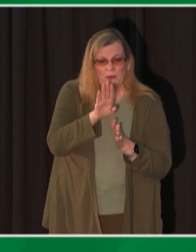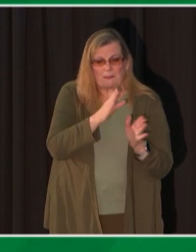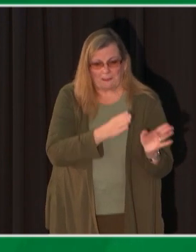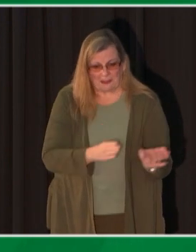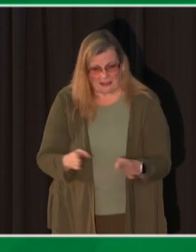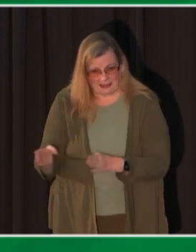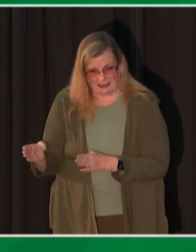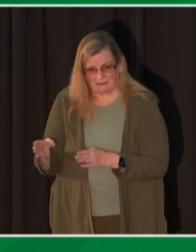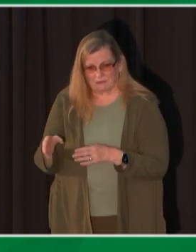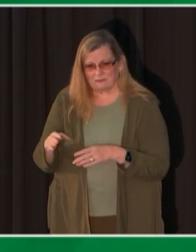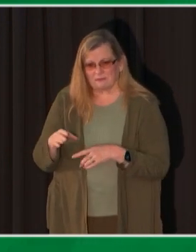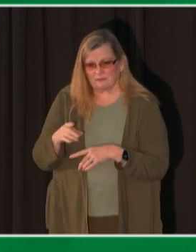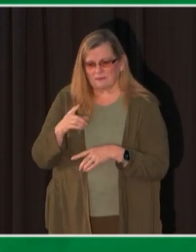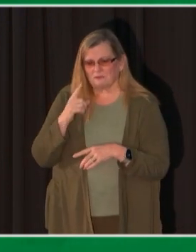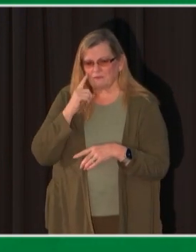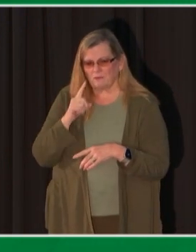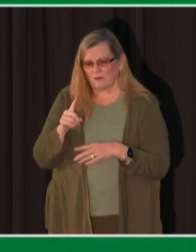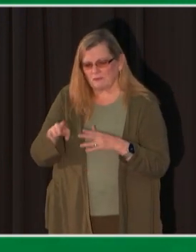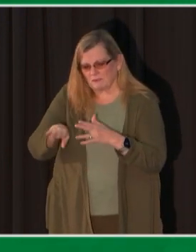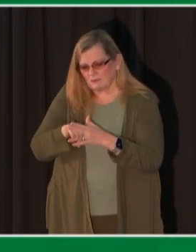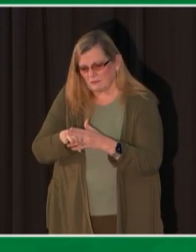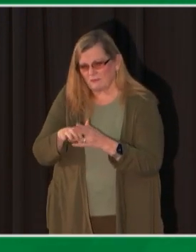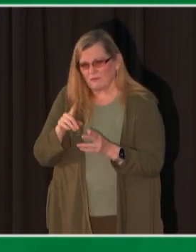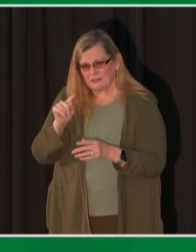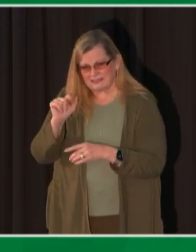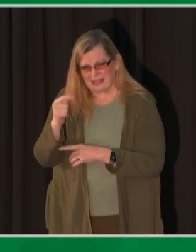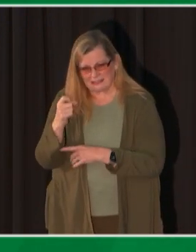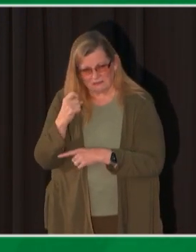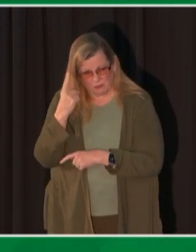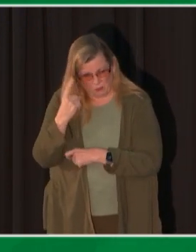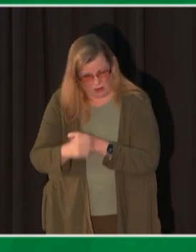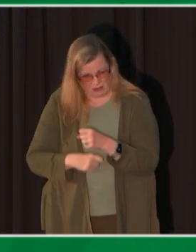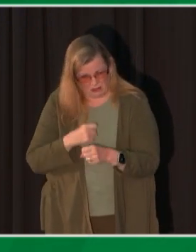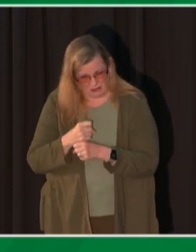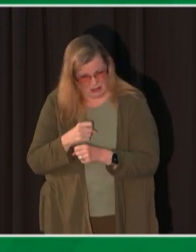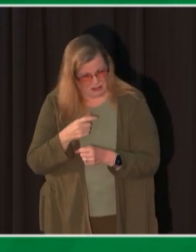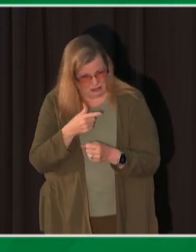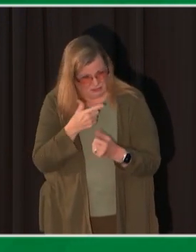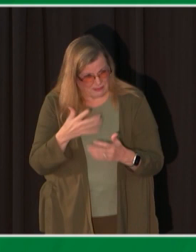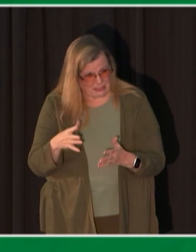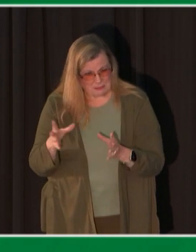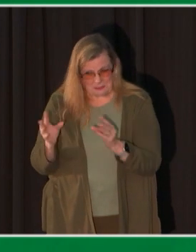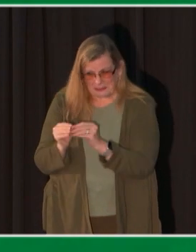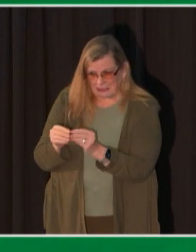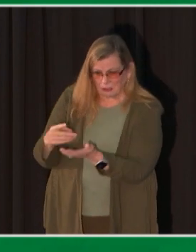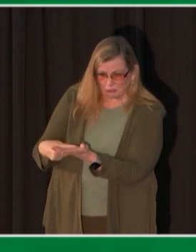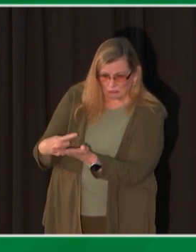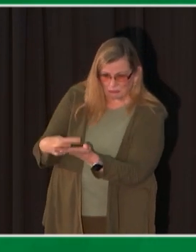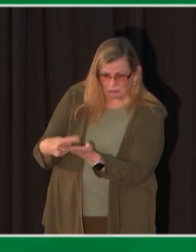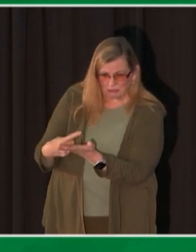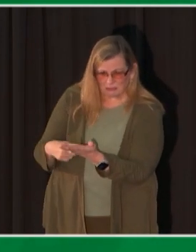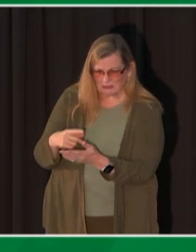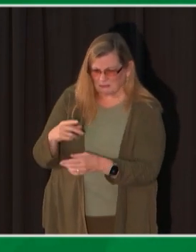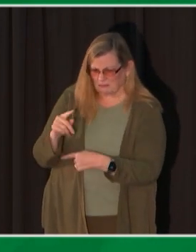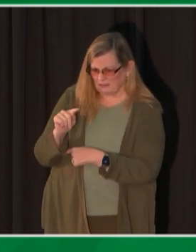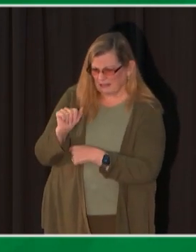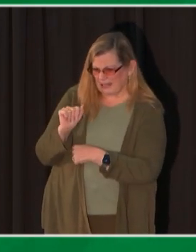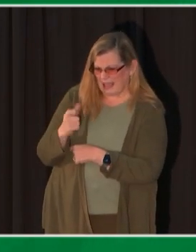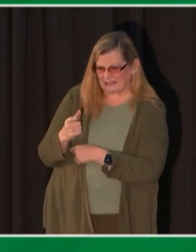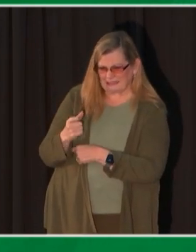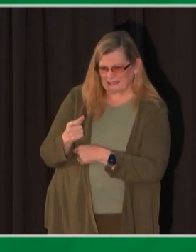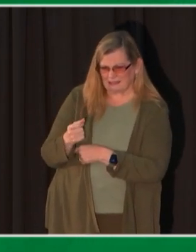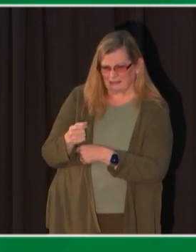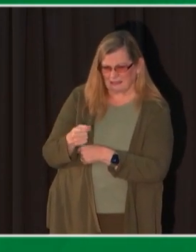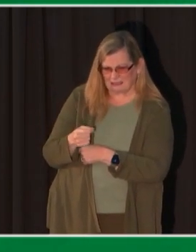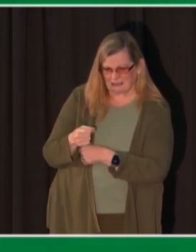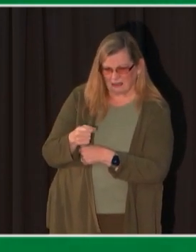taxes for as long as a year. Have you met with them, and what do you think about tax abatements or breaks for businesses and property owners as